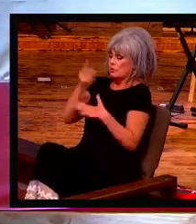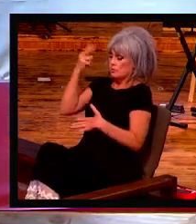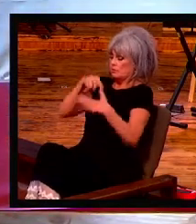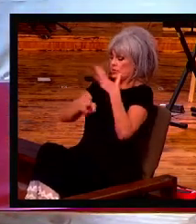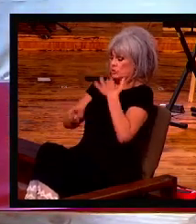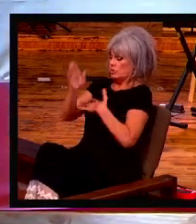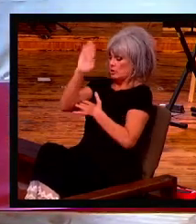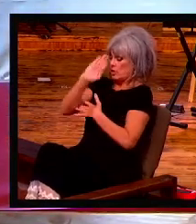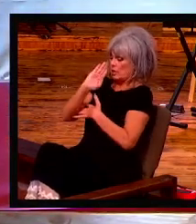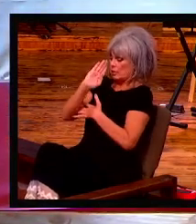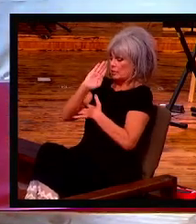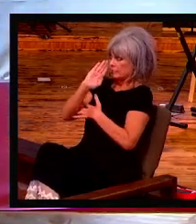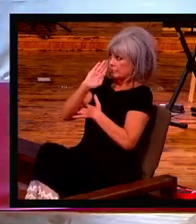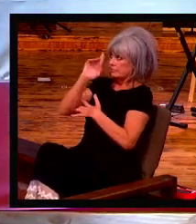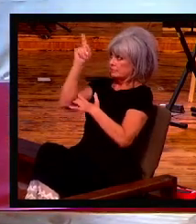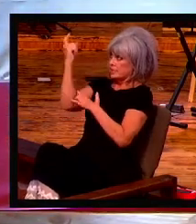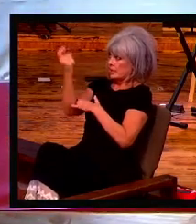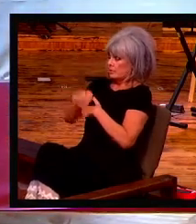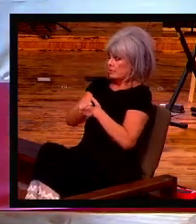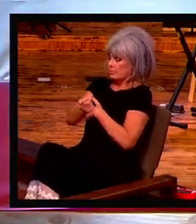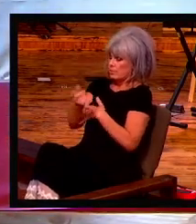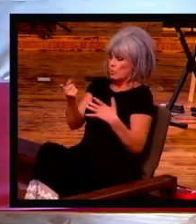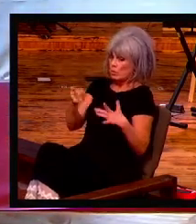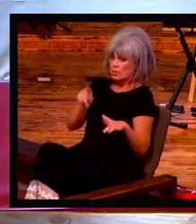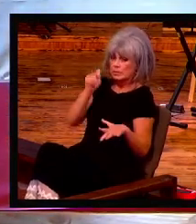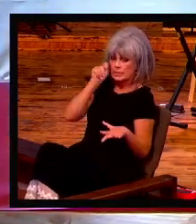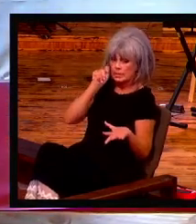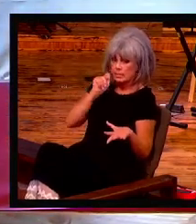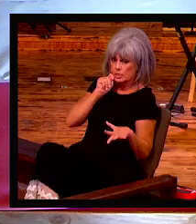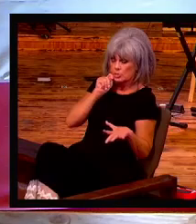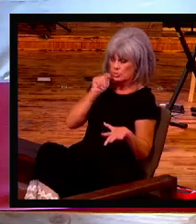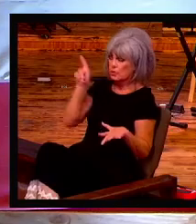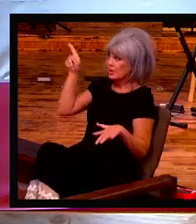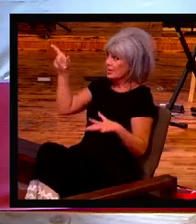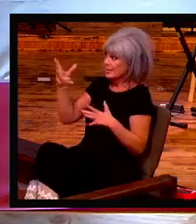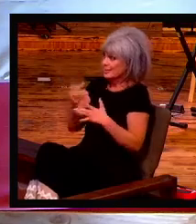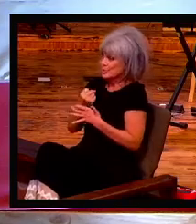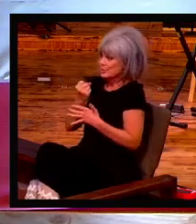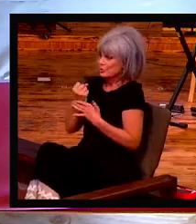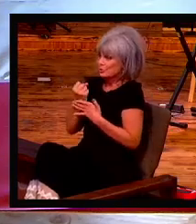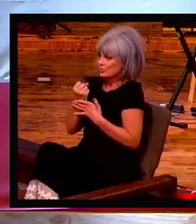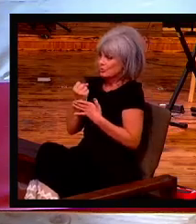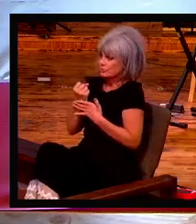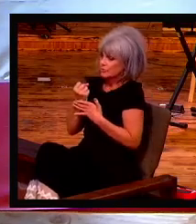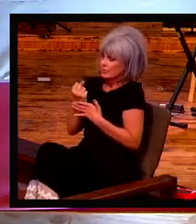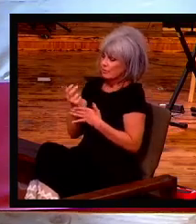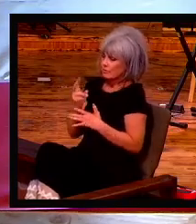him when he was just a teenager. He gets to revisit